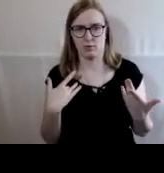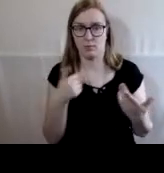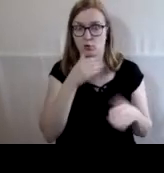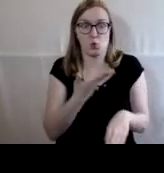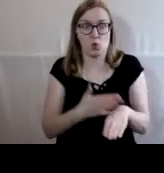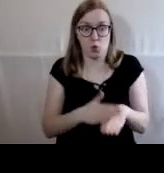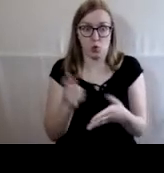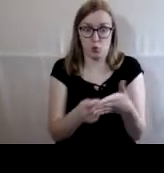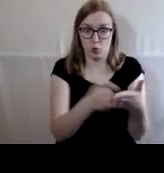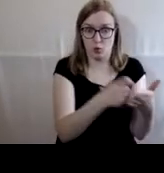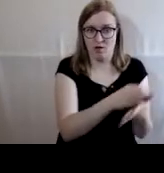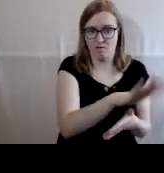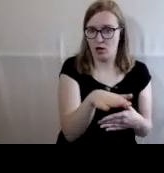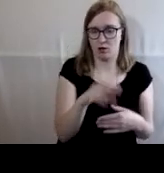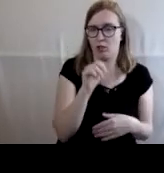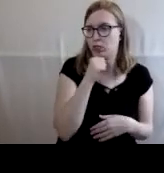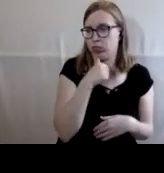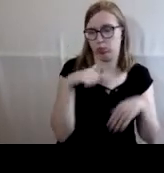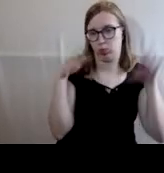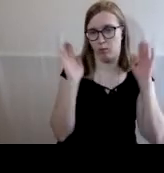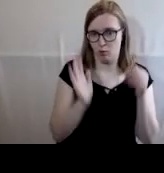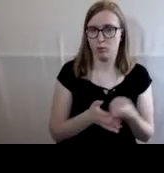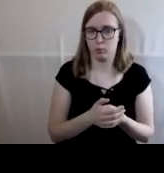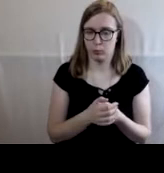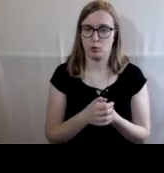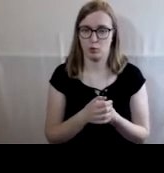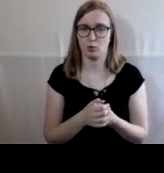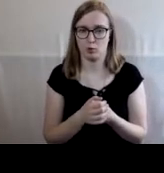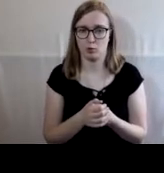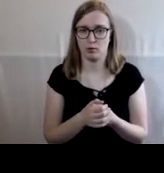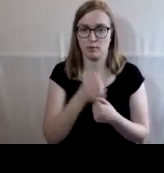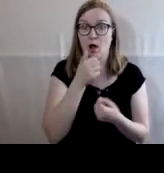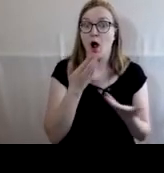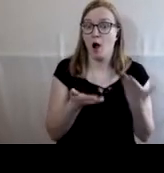students? Is the content something that they have no